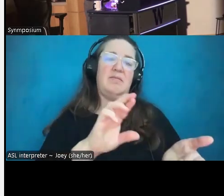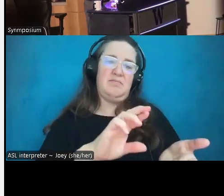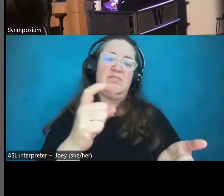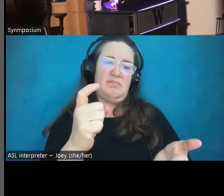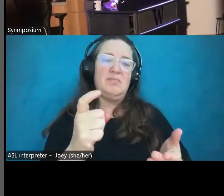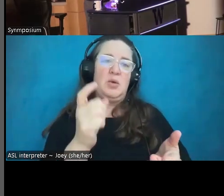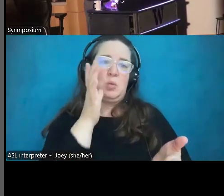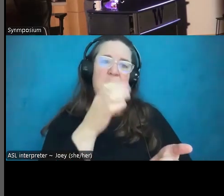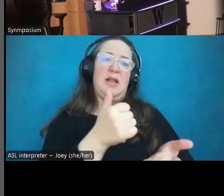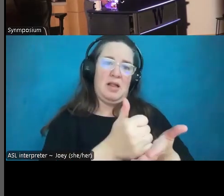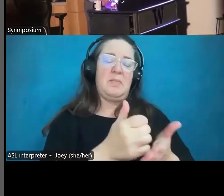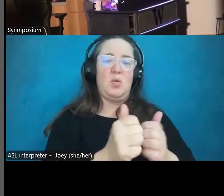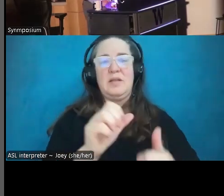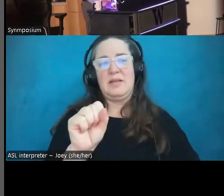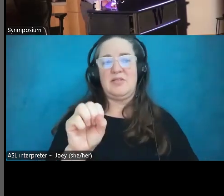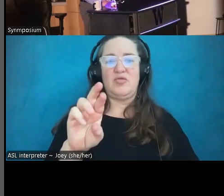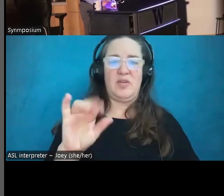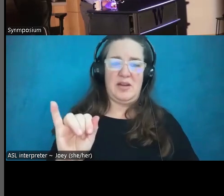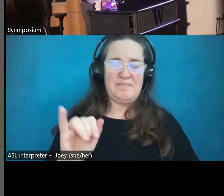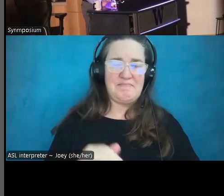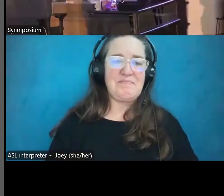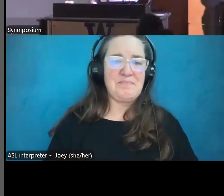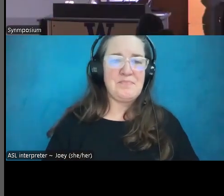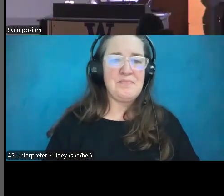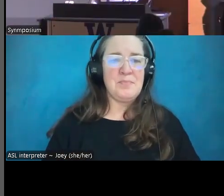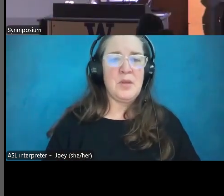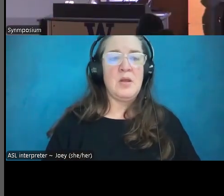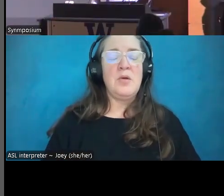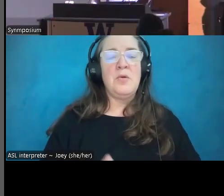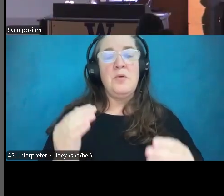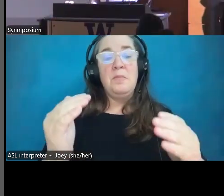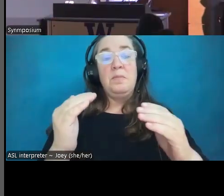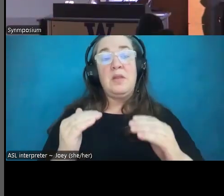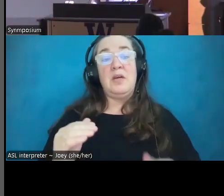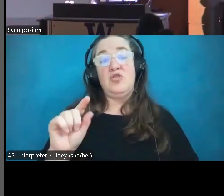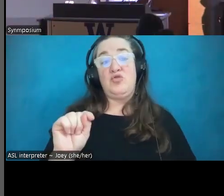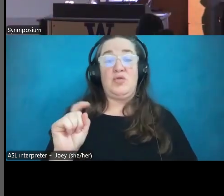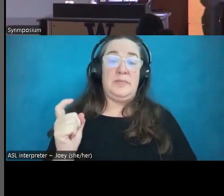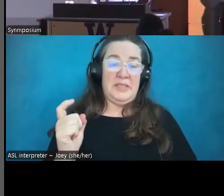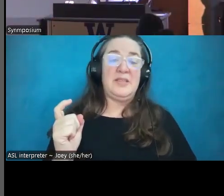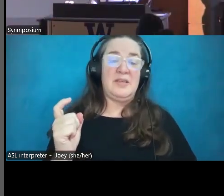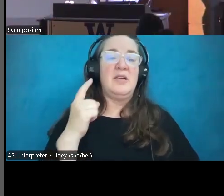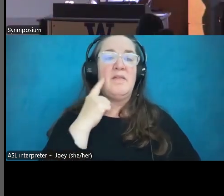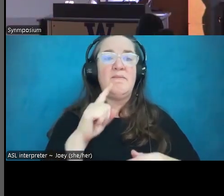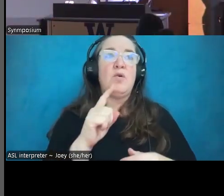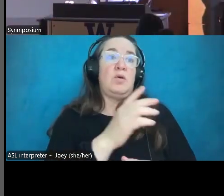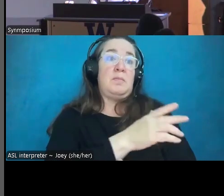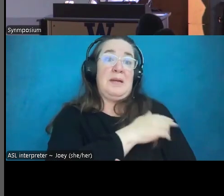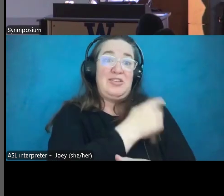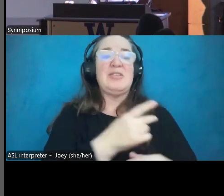SSRIs. Okay, so treating. What's my first line for a lot of patients is to talk